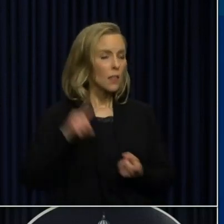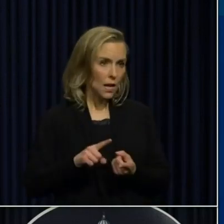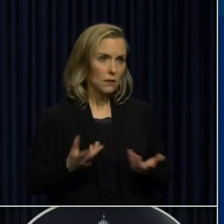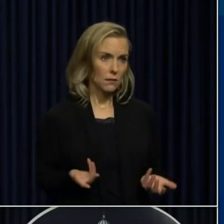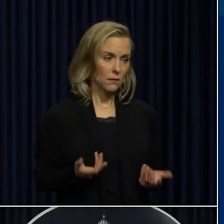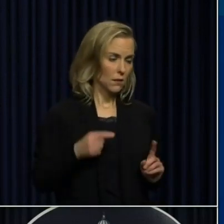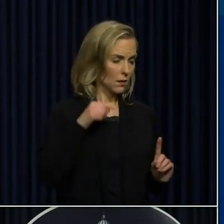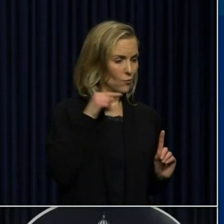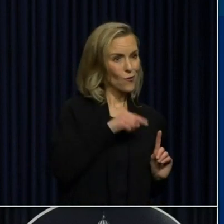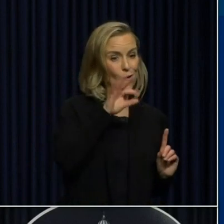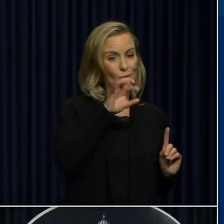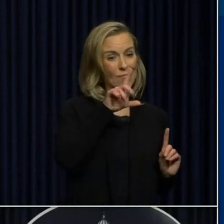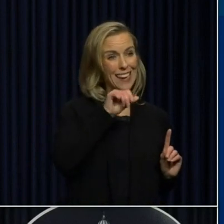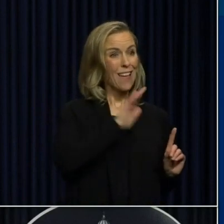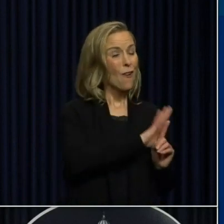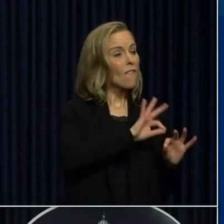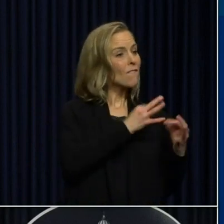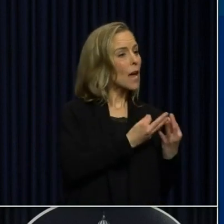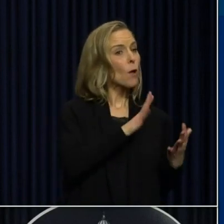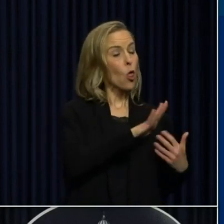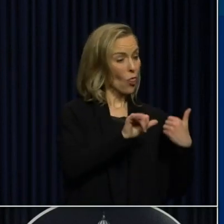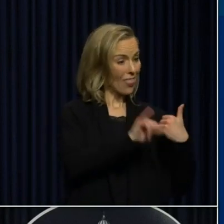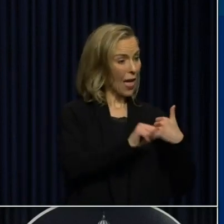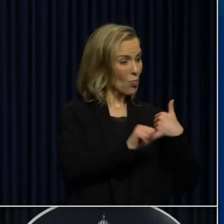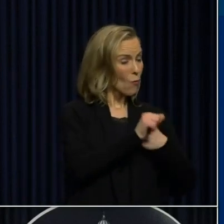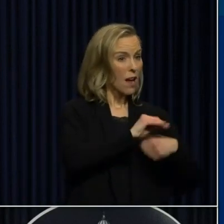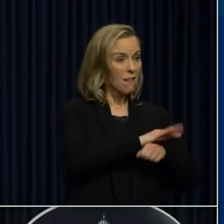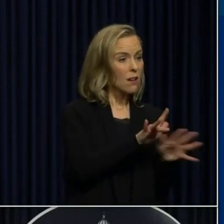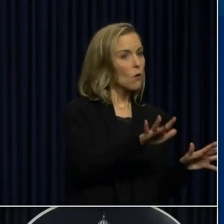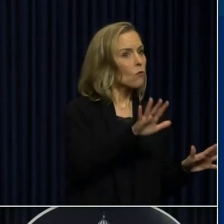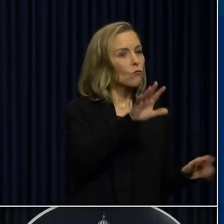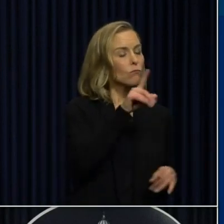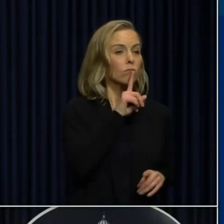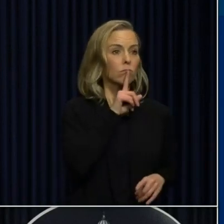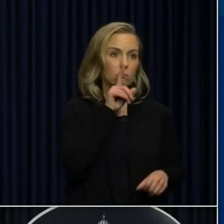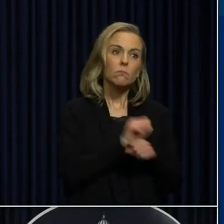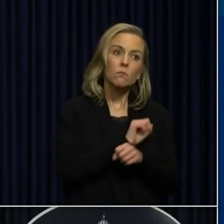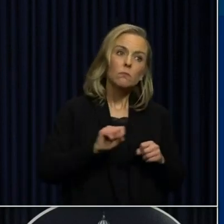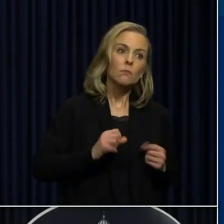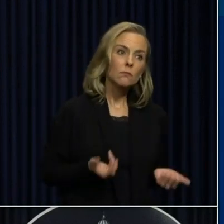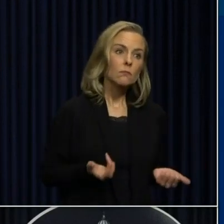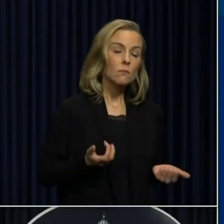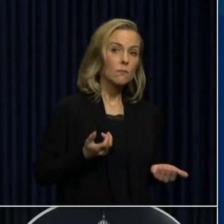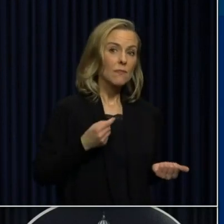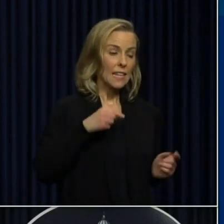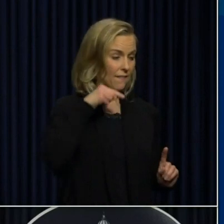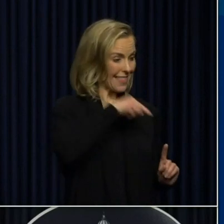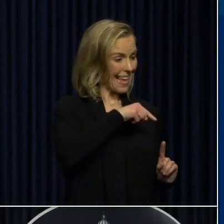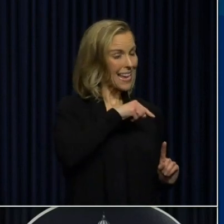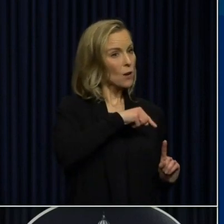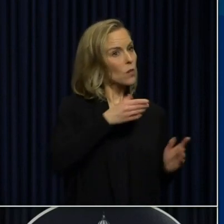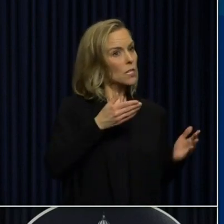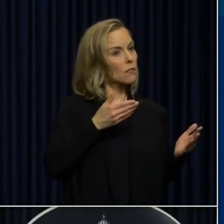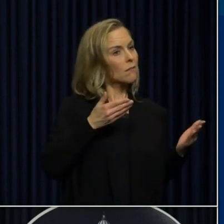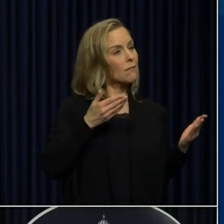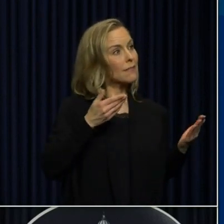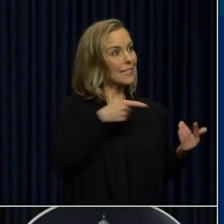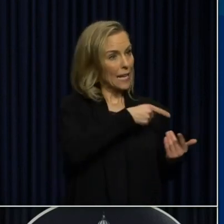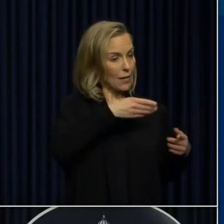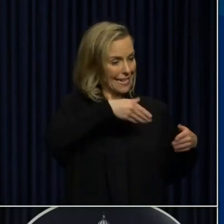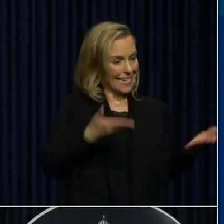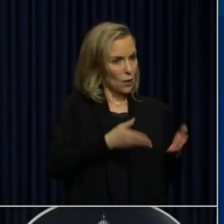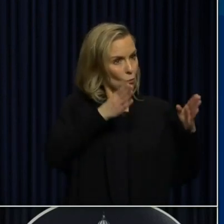unfortunately knows too well, this threat is very real. And I know that if they were here, they would say,